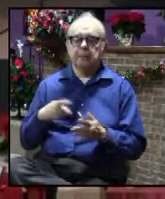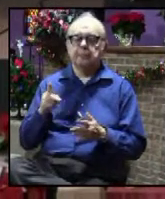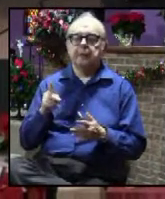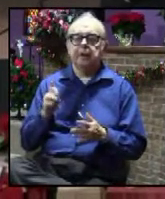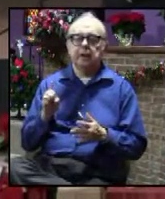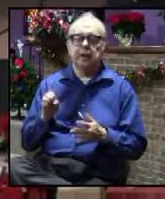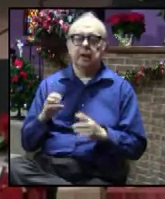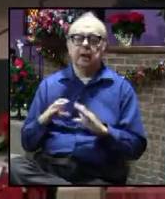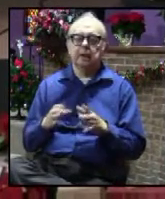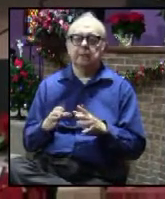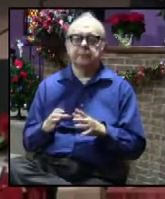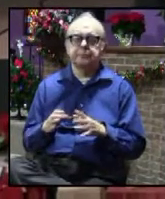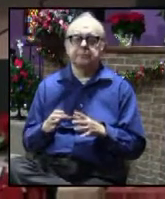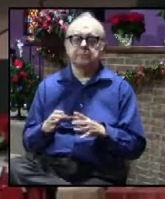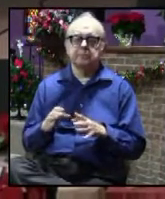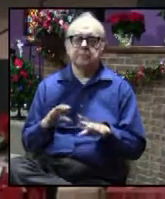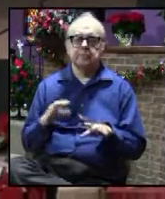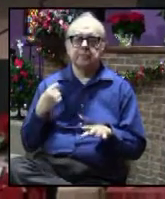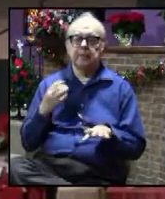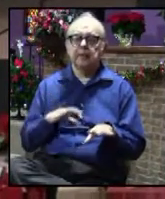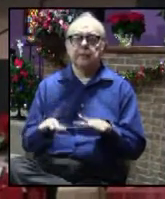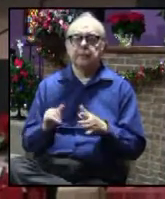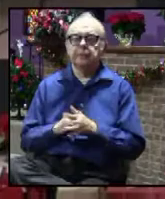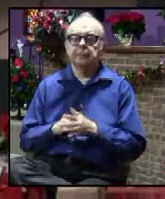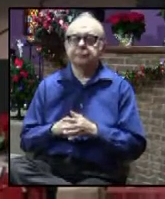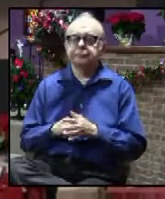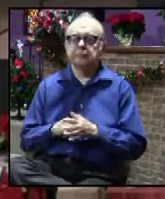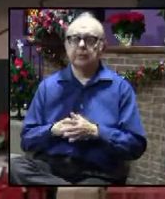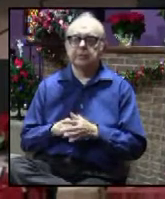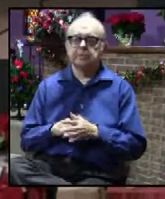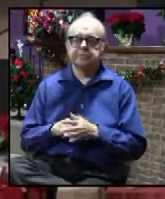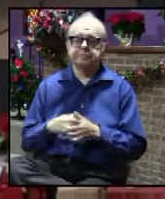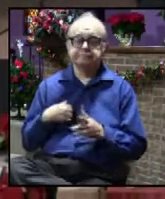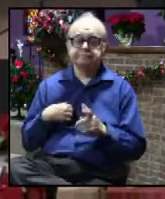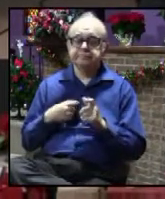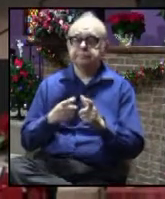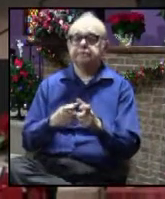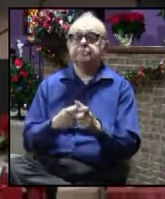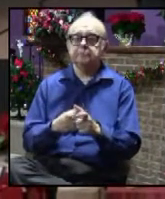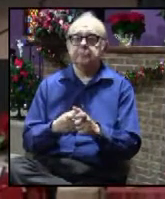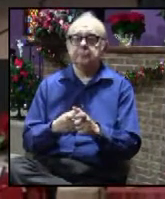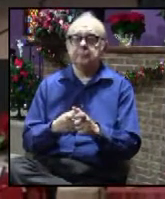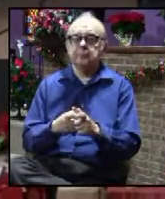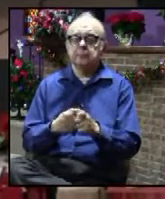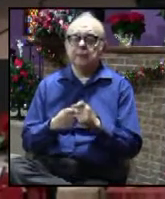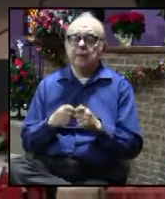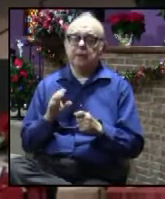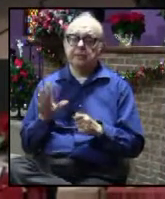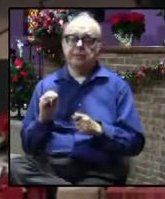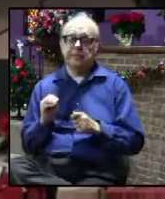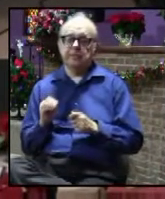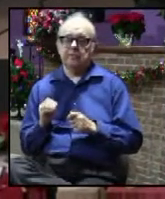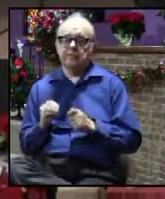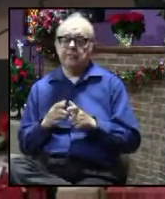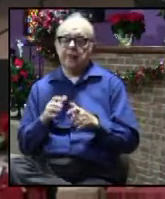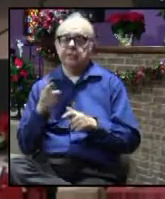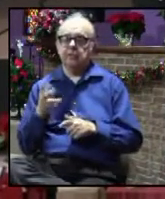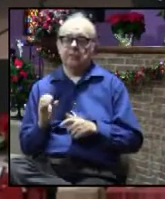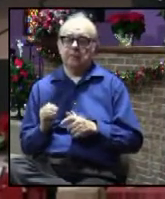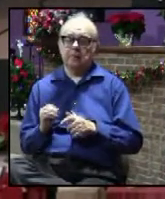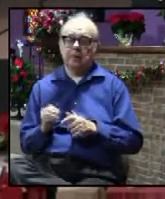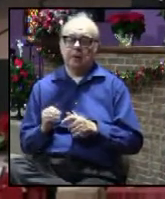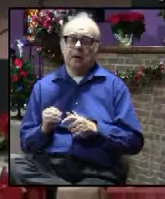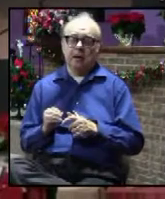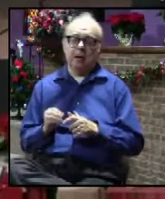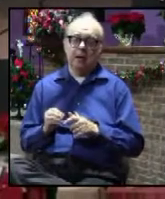classes, we would do that. And I could run a fast 50, I could run a fast 100, but I